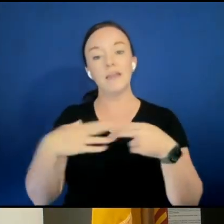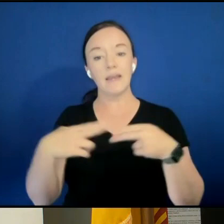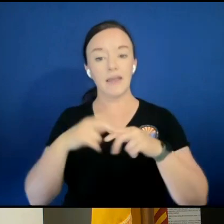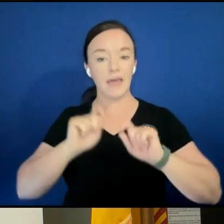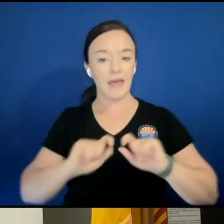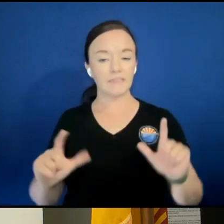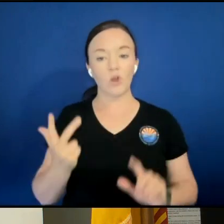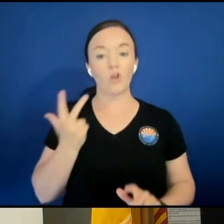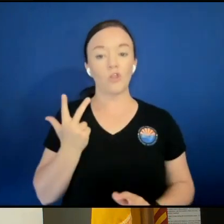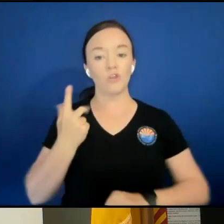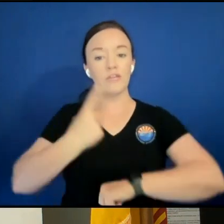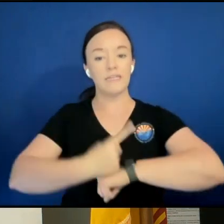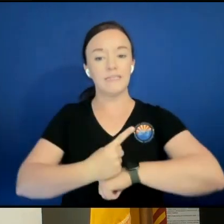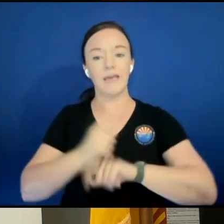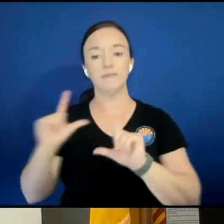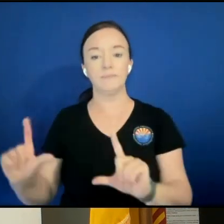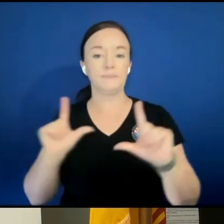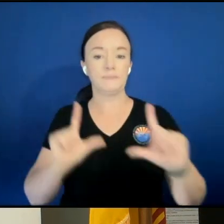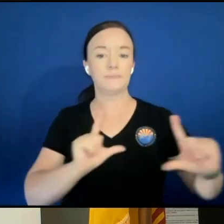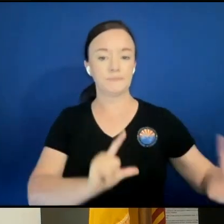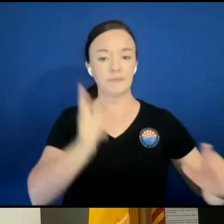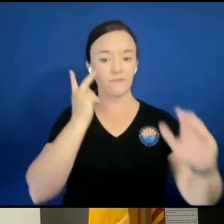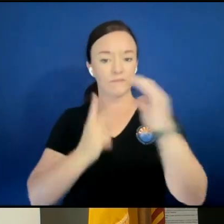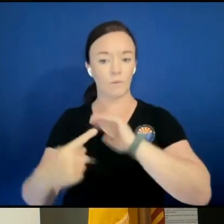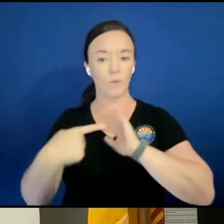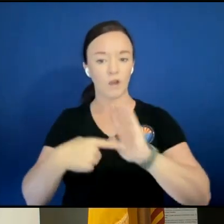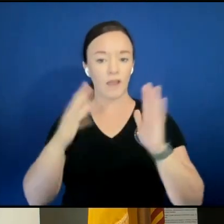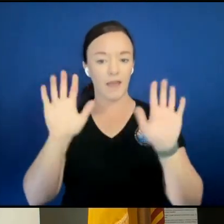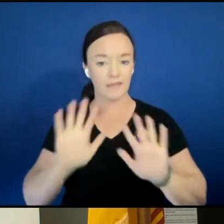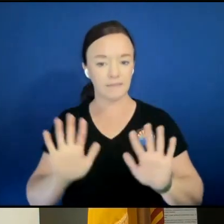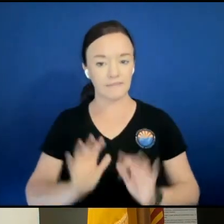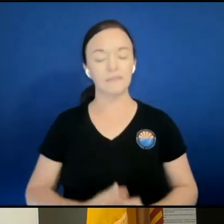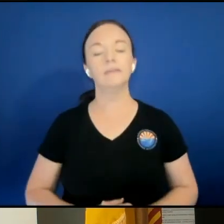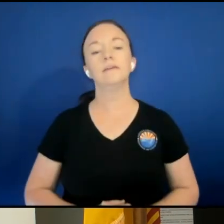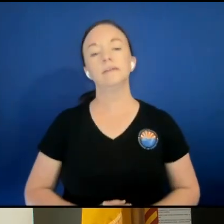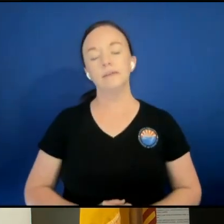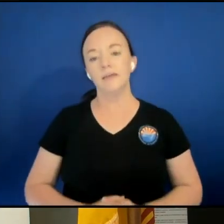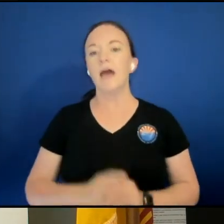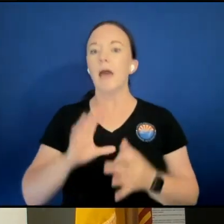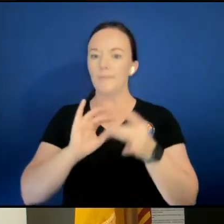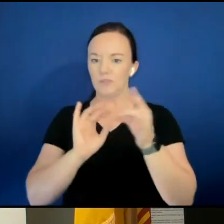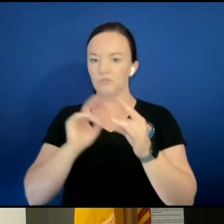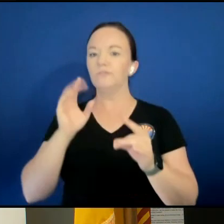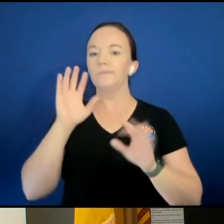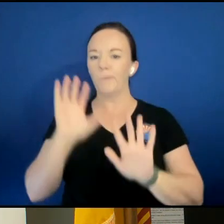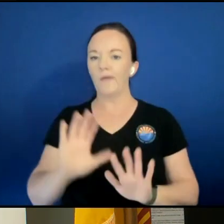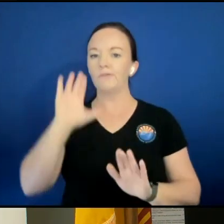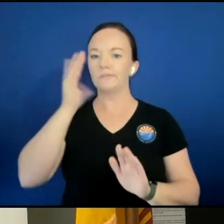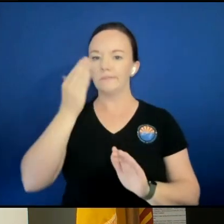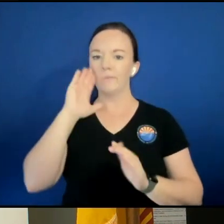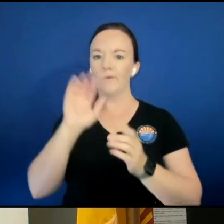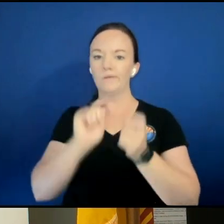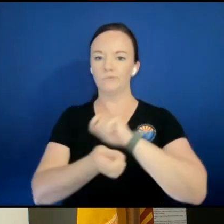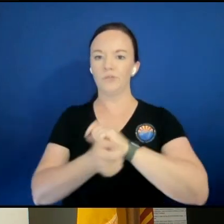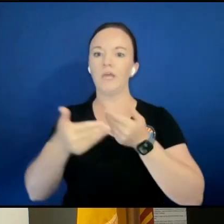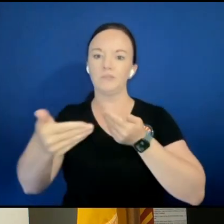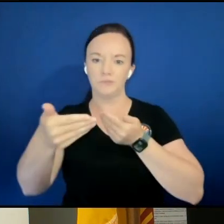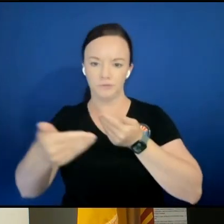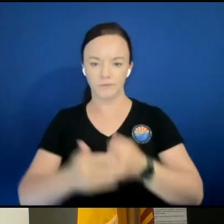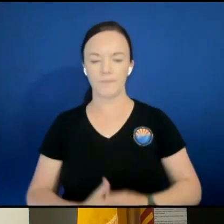3-day forecast, and I mentioned we have some changing weather on the way. So looking at today, here we are in the star